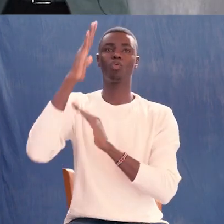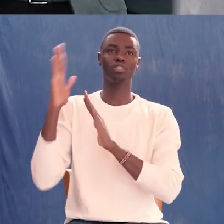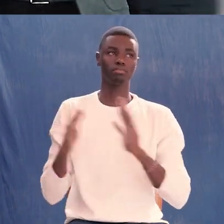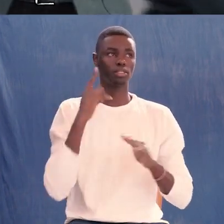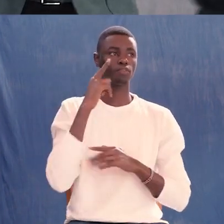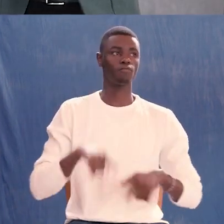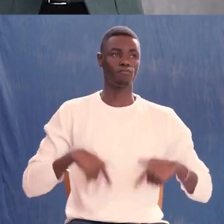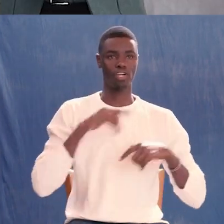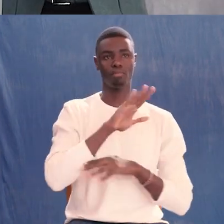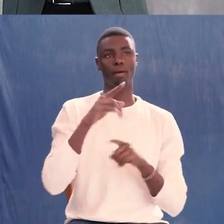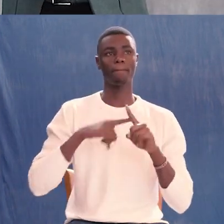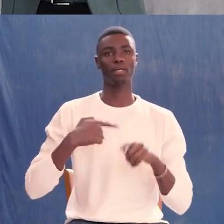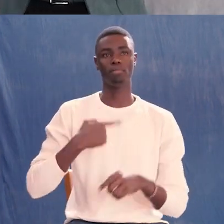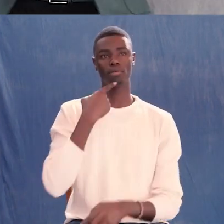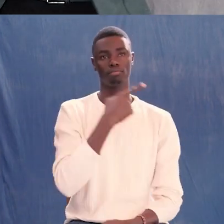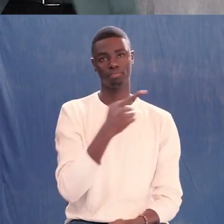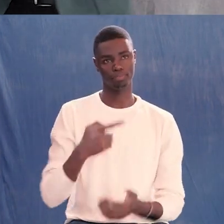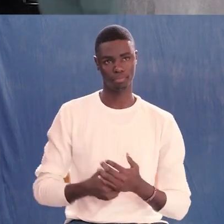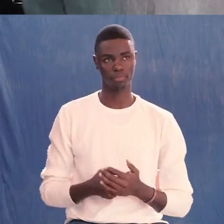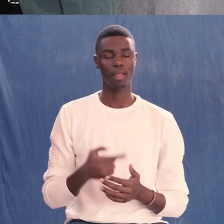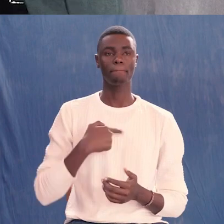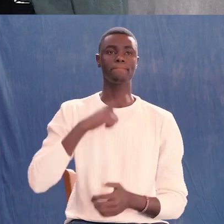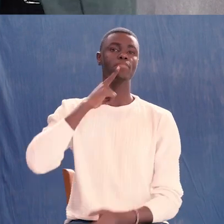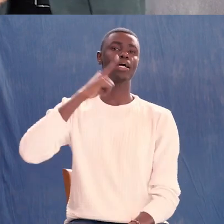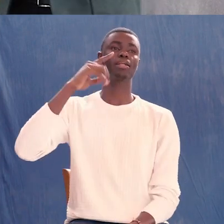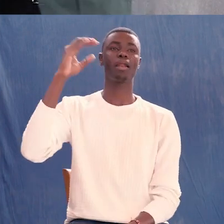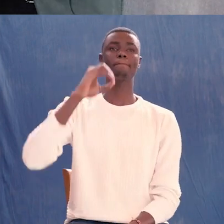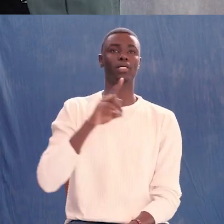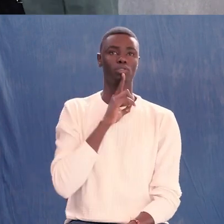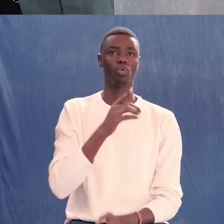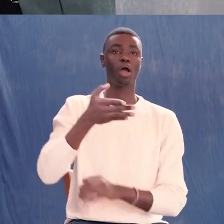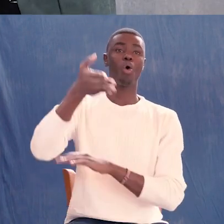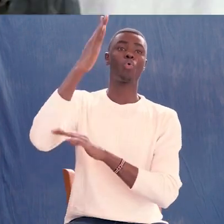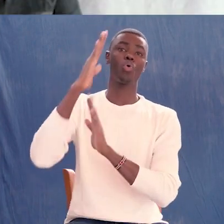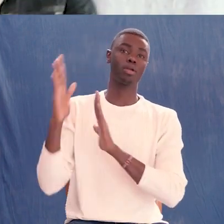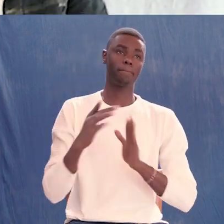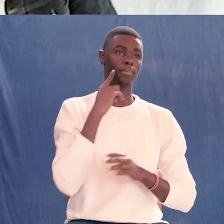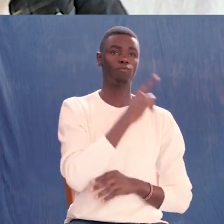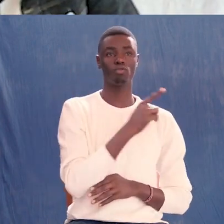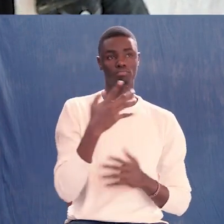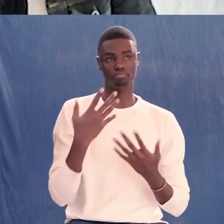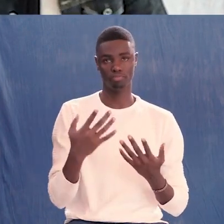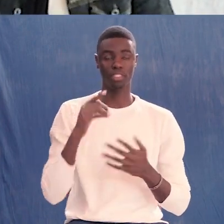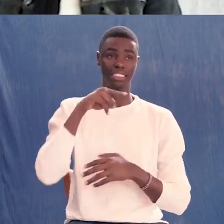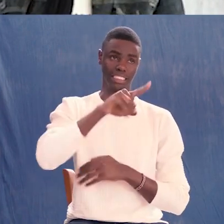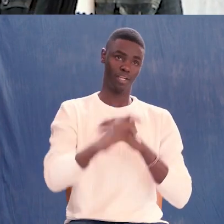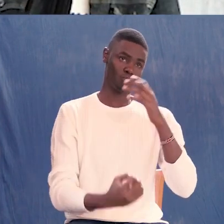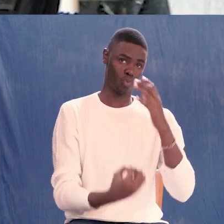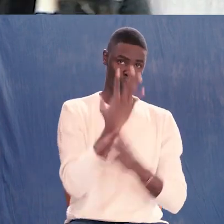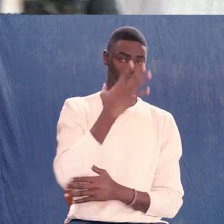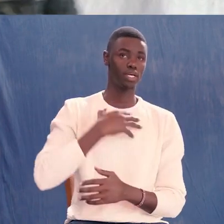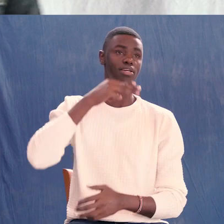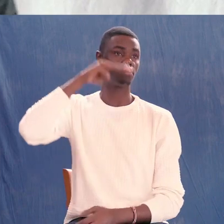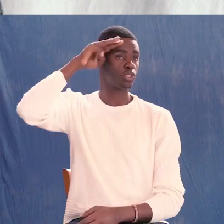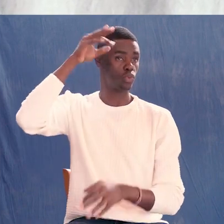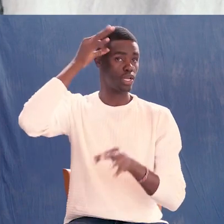but I can tell you I'm 100% sure that God's plan for you is that you will grow and mature in